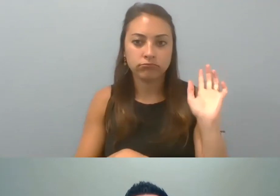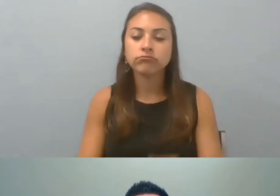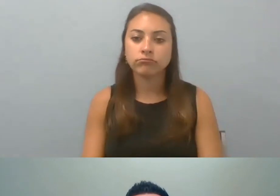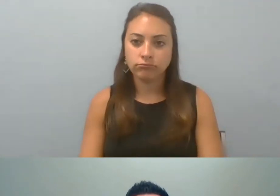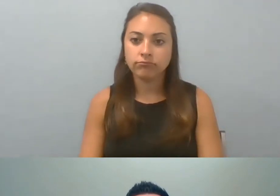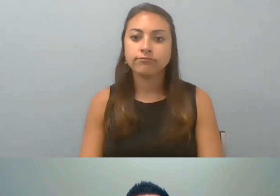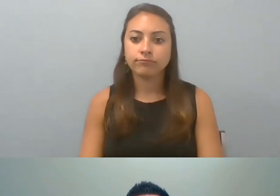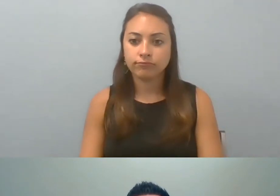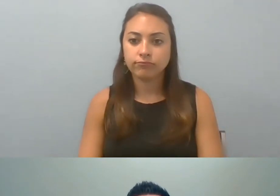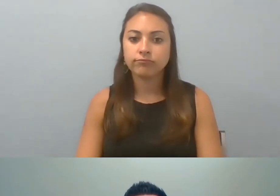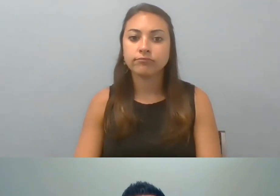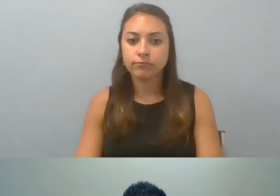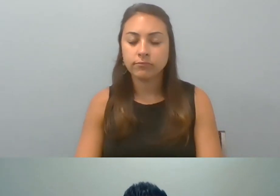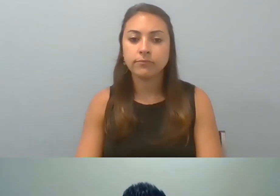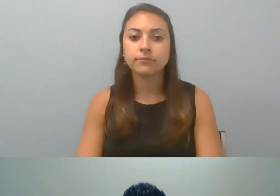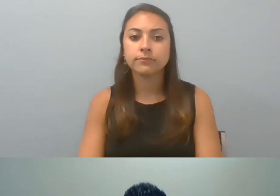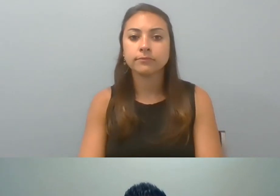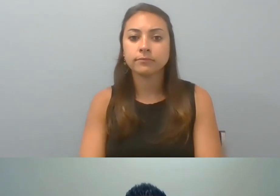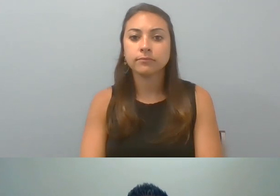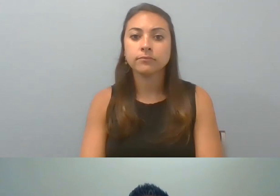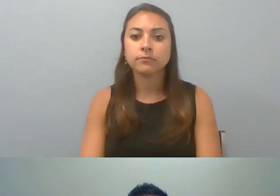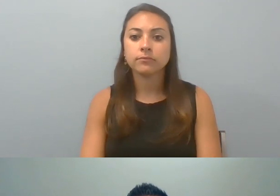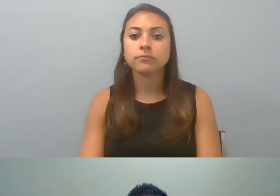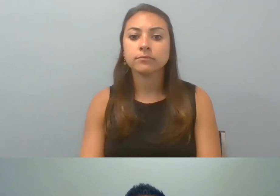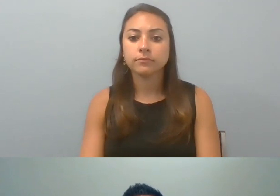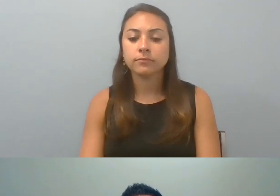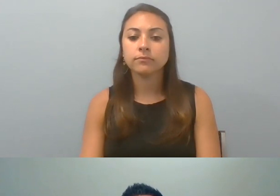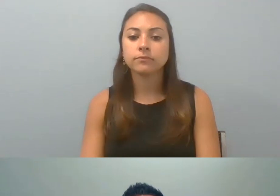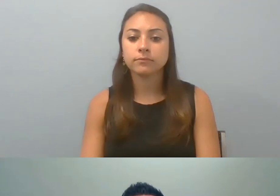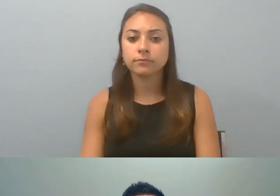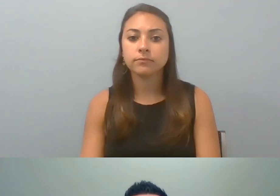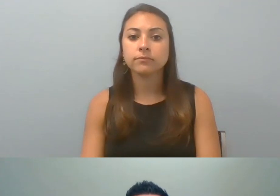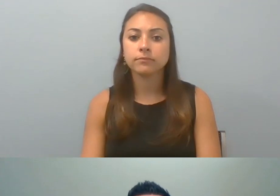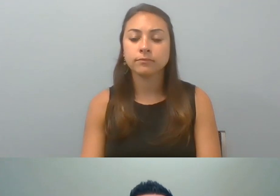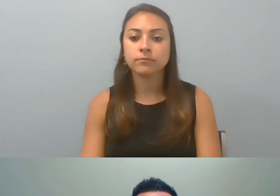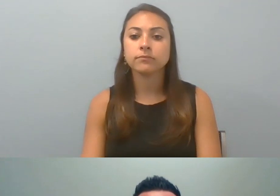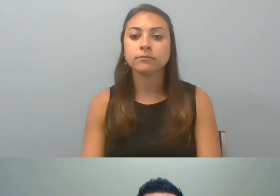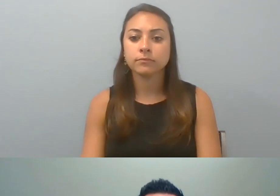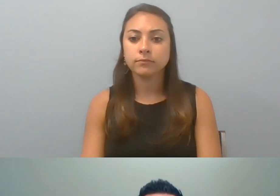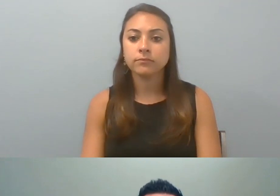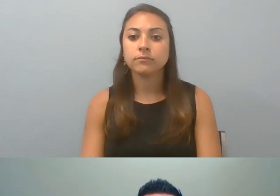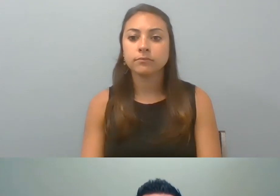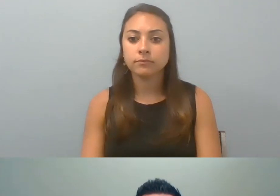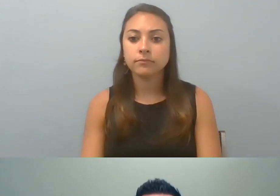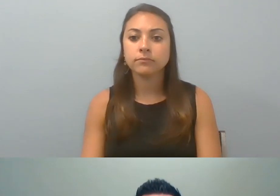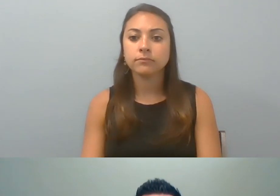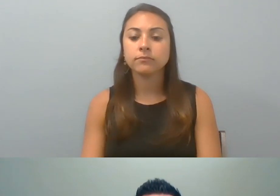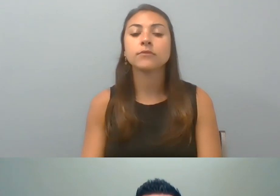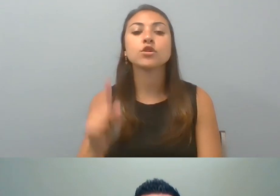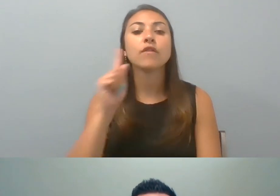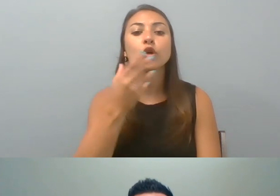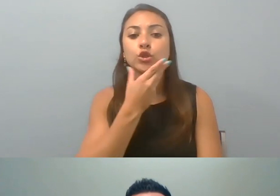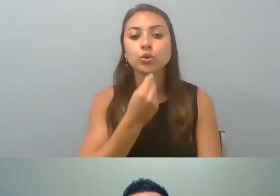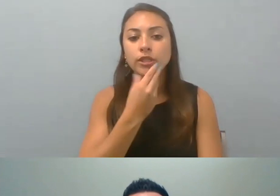Thank you very much, Jesse. And there were a few questions about kosher and halal meal plans.